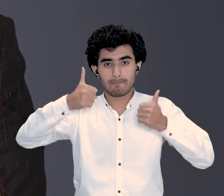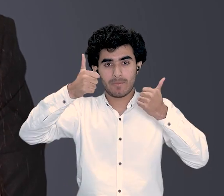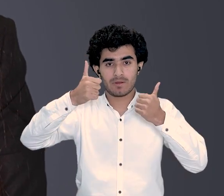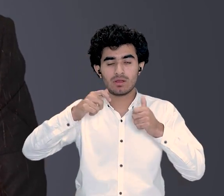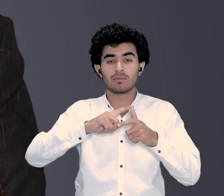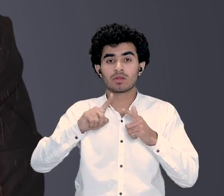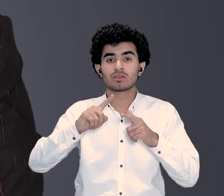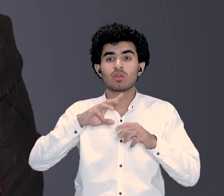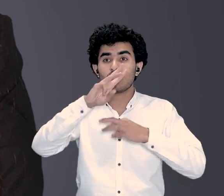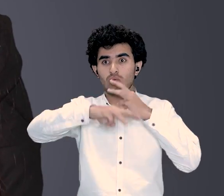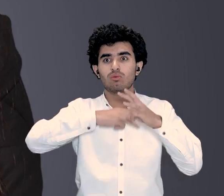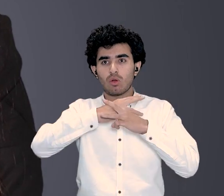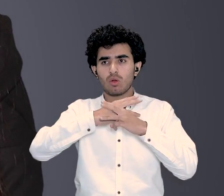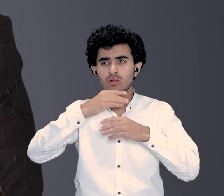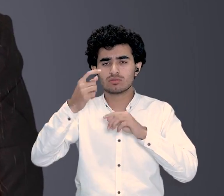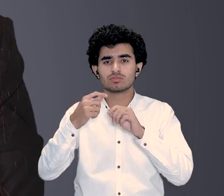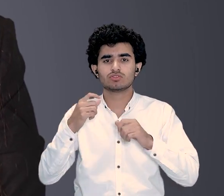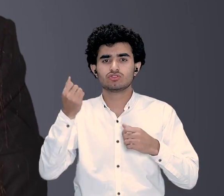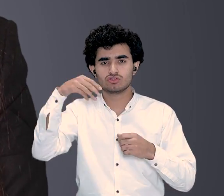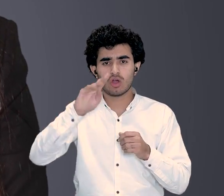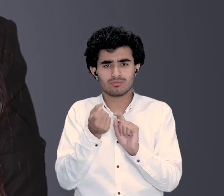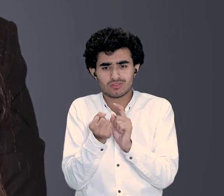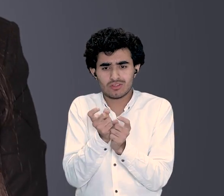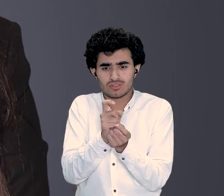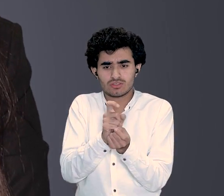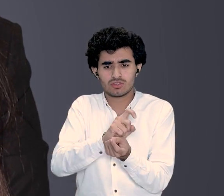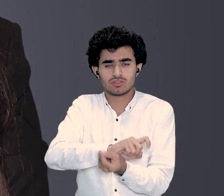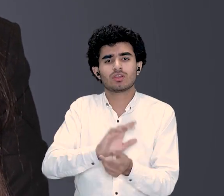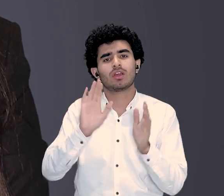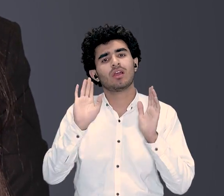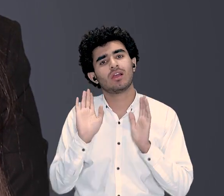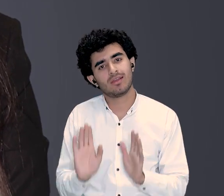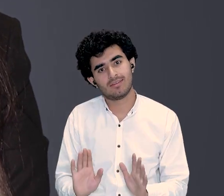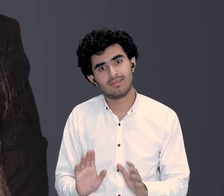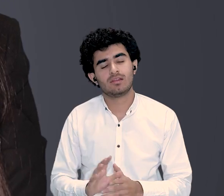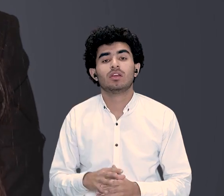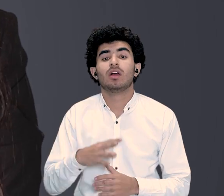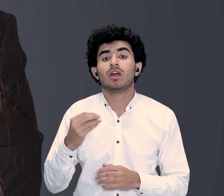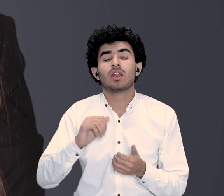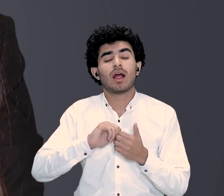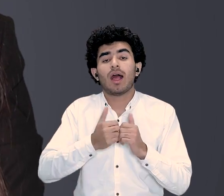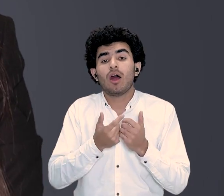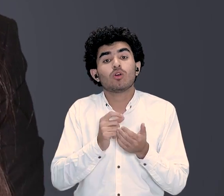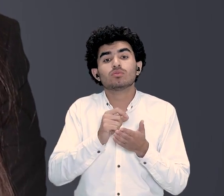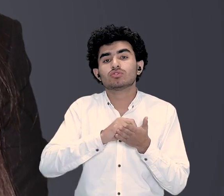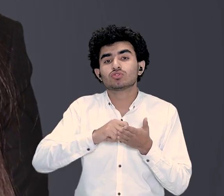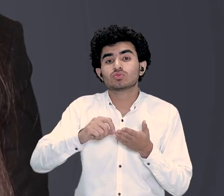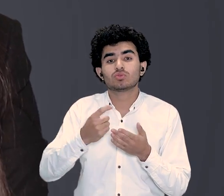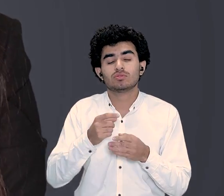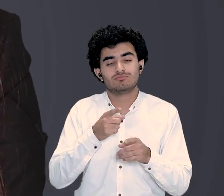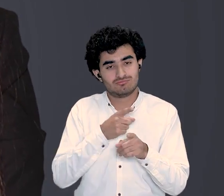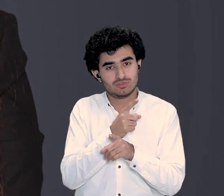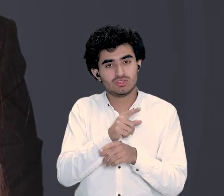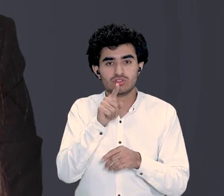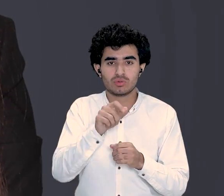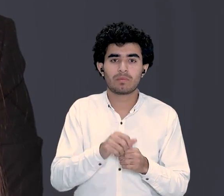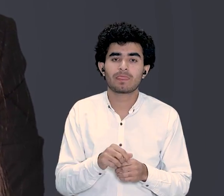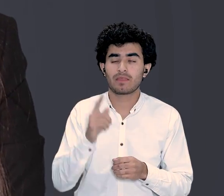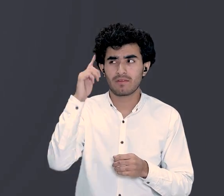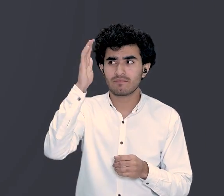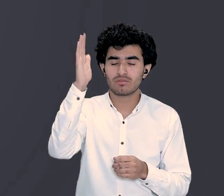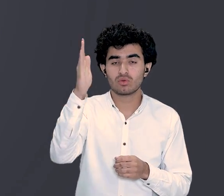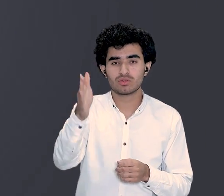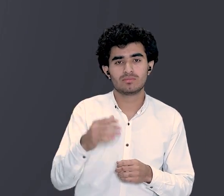where 65% of jobs haven't even been invented as yet. And so how can schools prepare us for this unknown